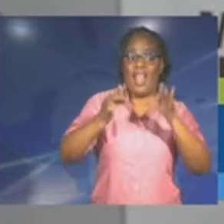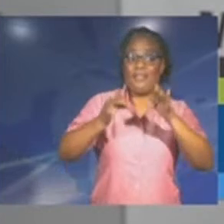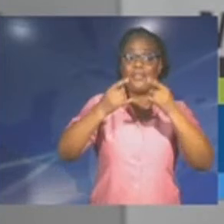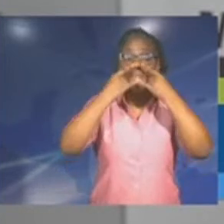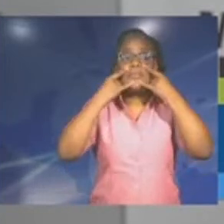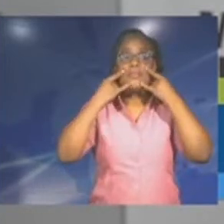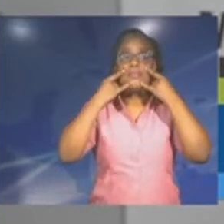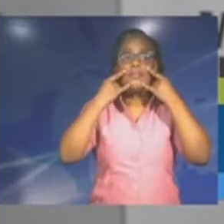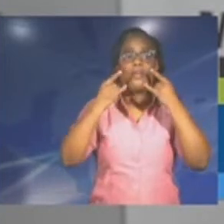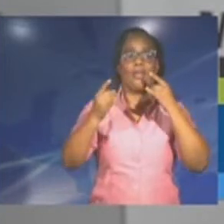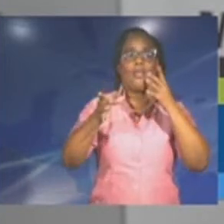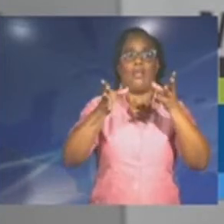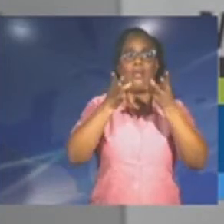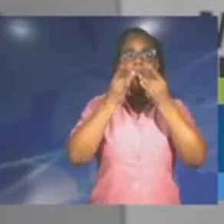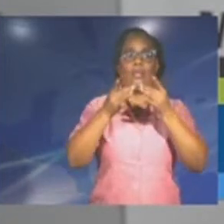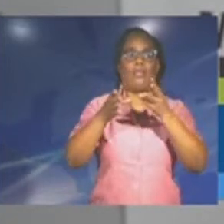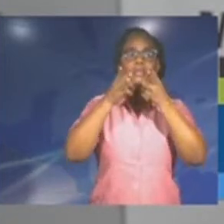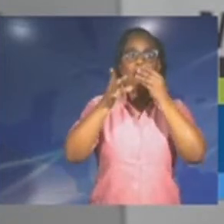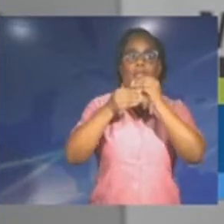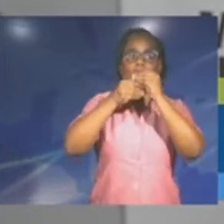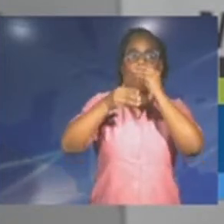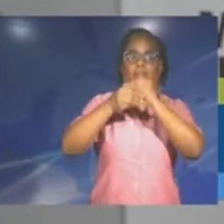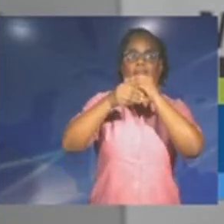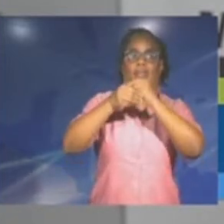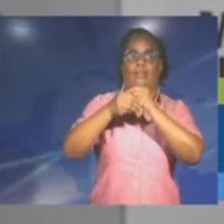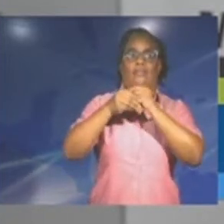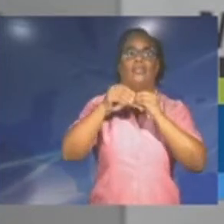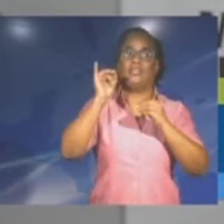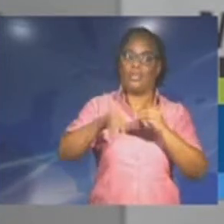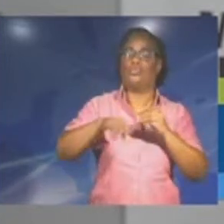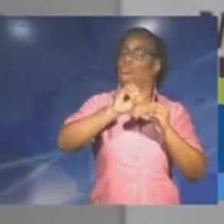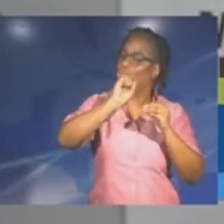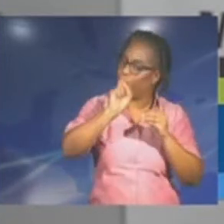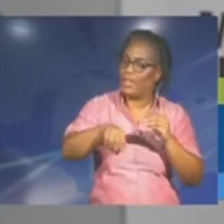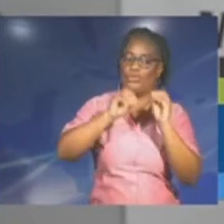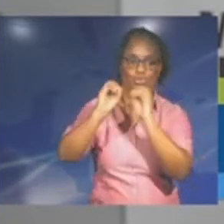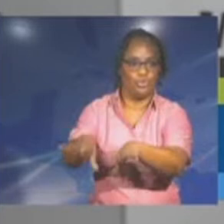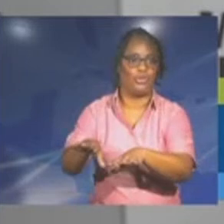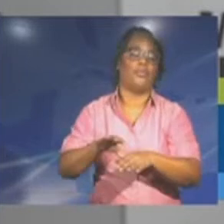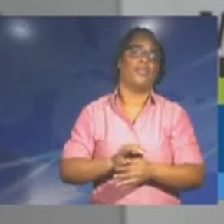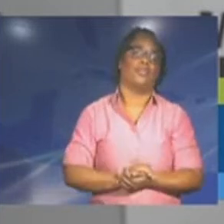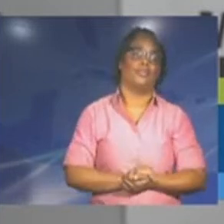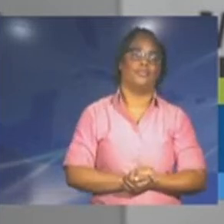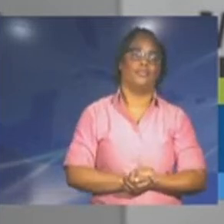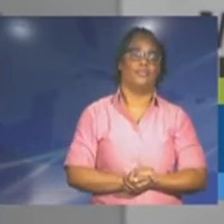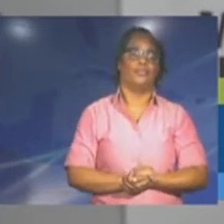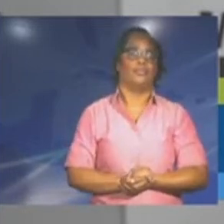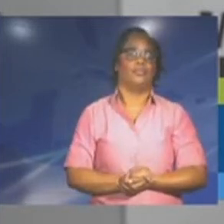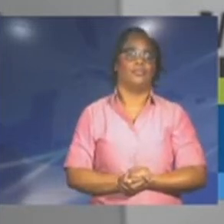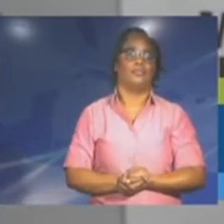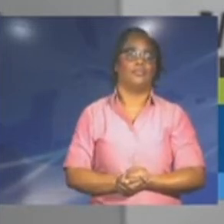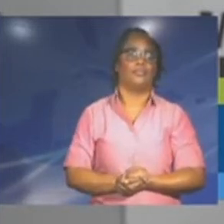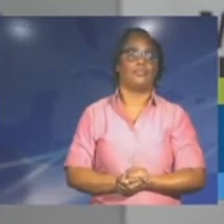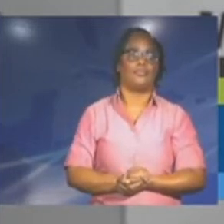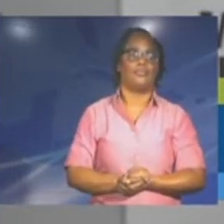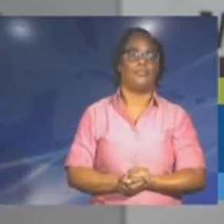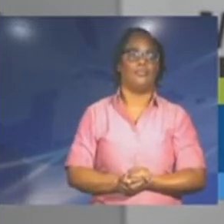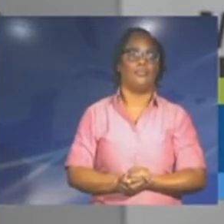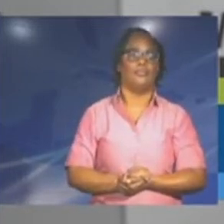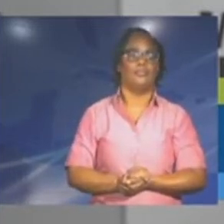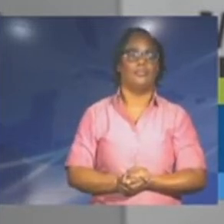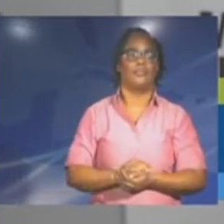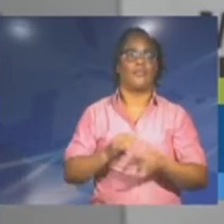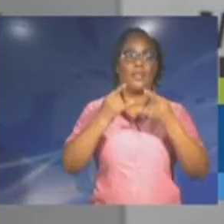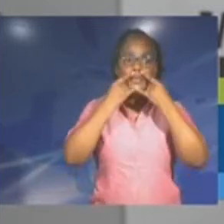on it, after that you should dispose of it as well. So once it stays dry during the day, it is a disposable mask. You get rid of it after that.